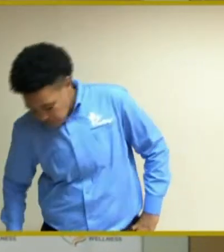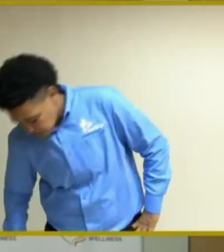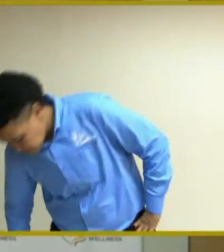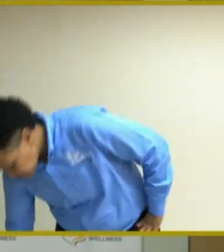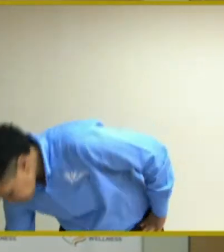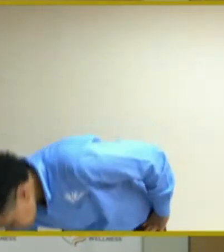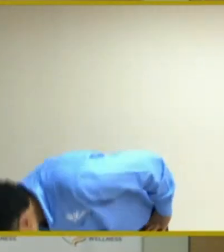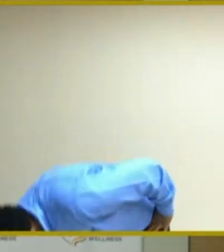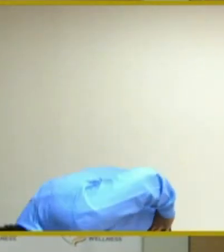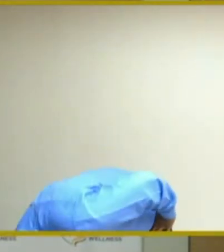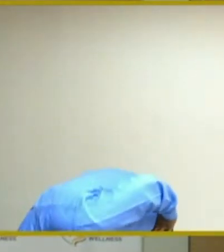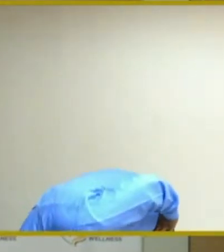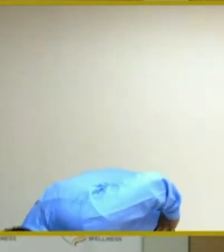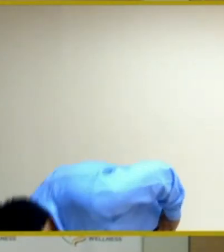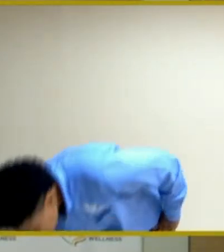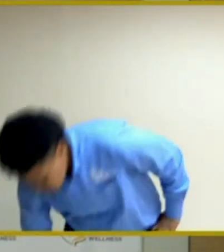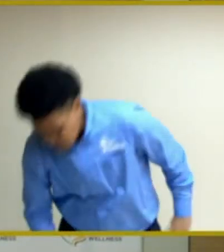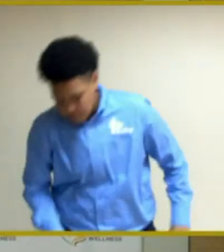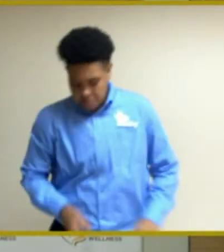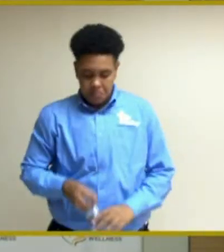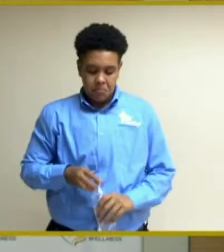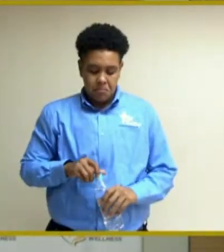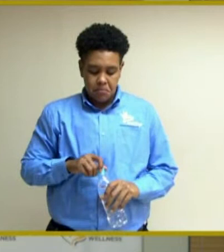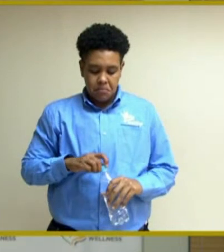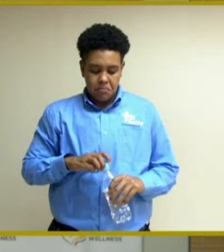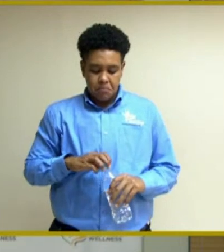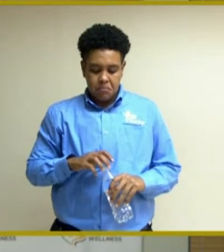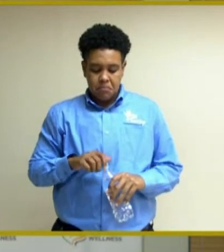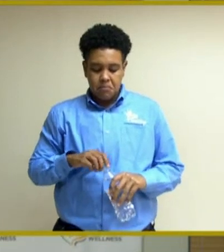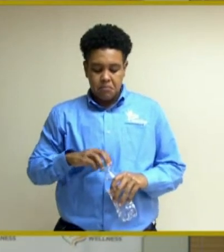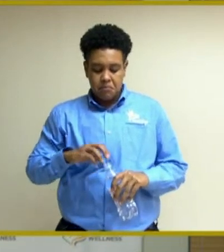We're going to begin with Emma Lewis.